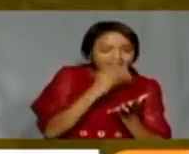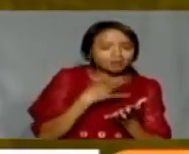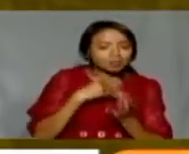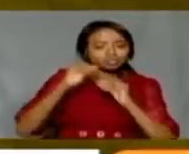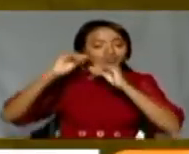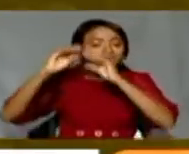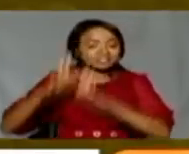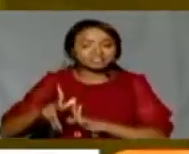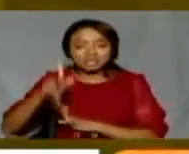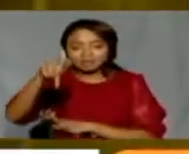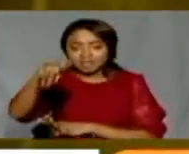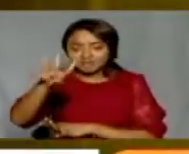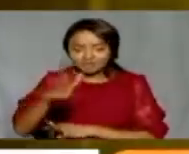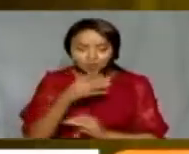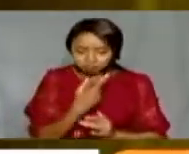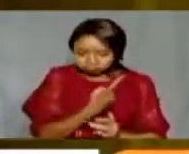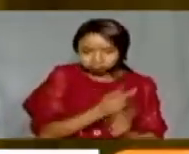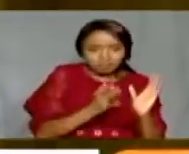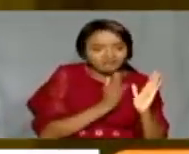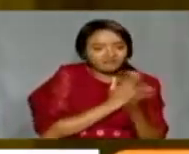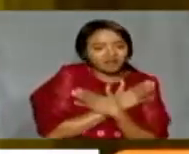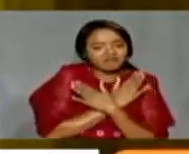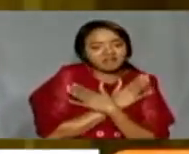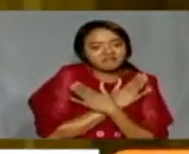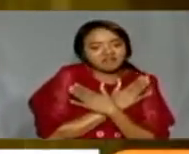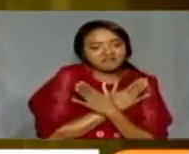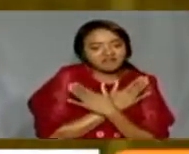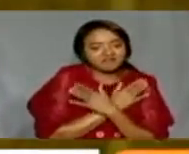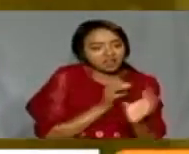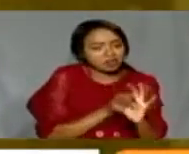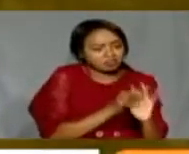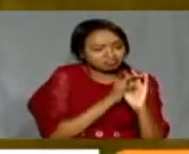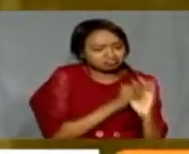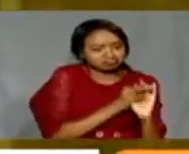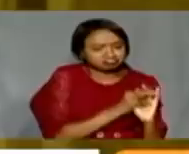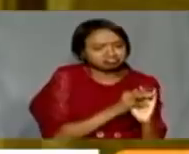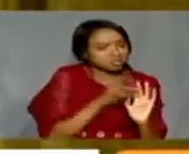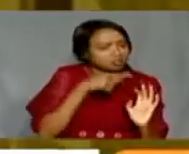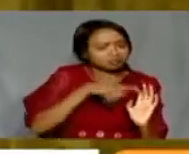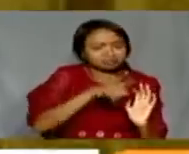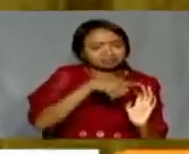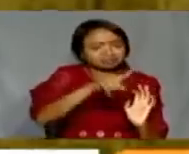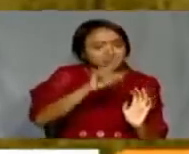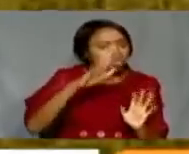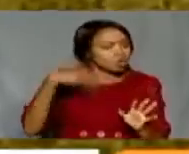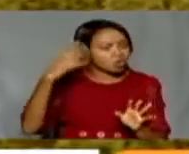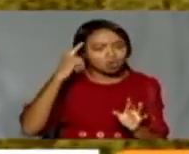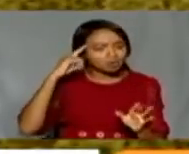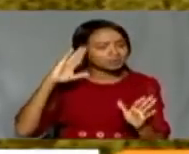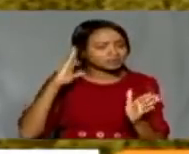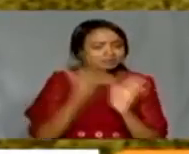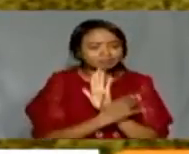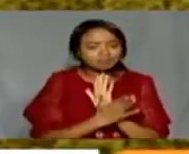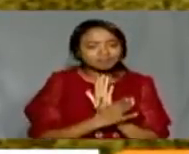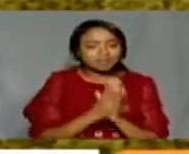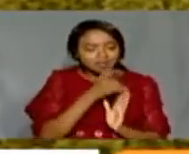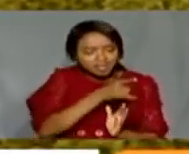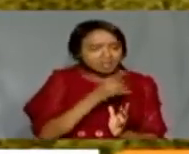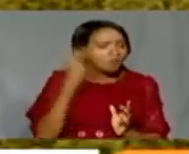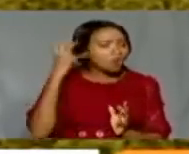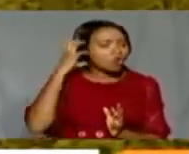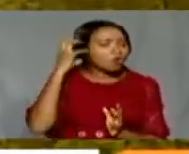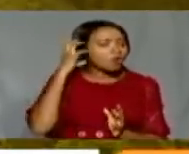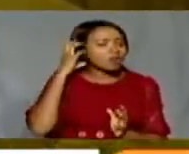teacher, and they became friends instantly. A lasting memory of his friend that remains etched in his mind is that of a college